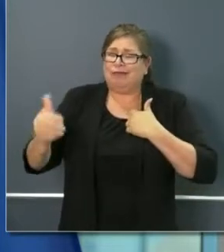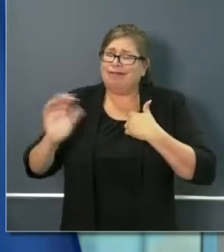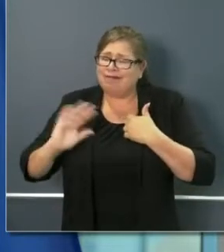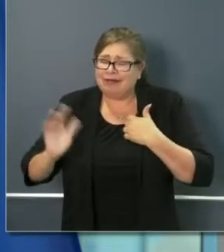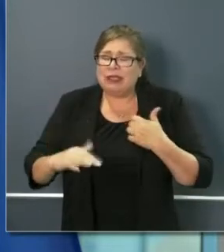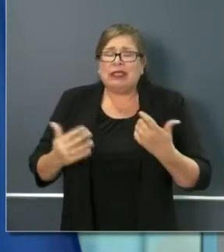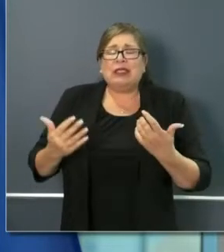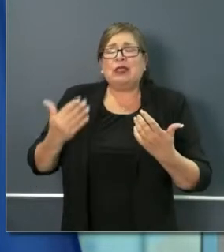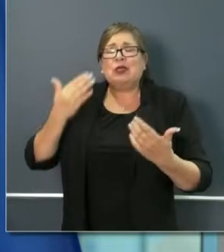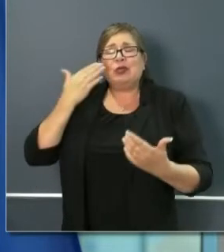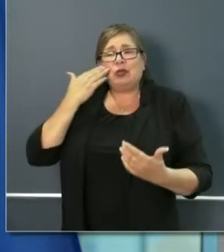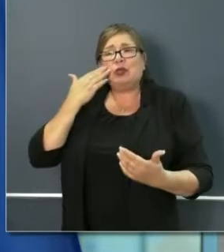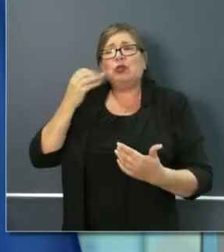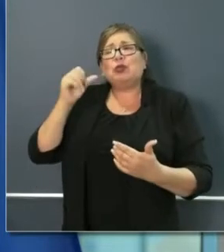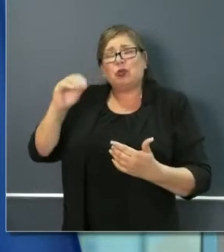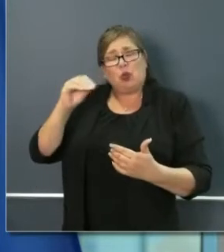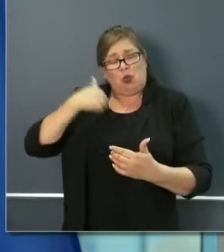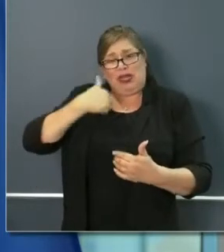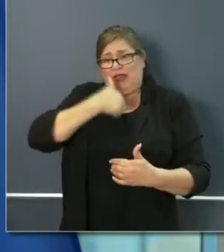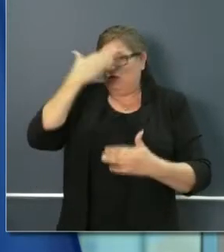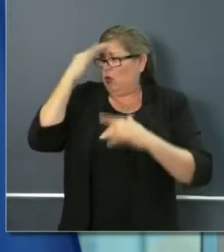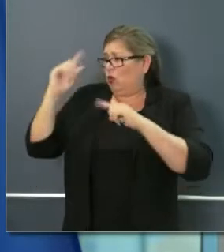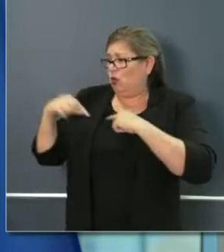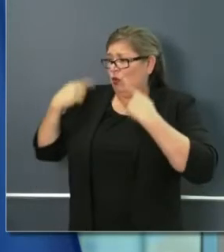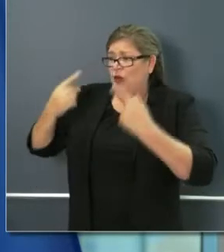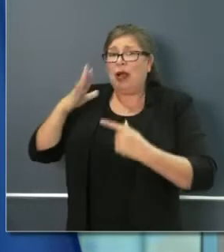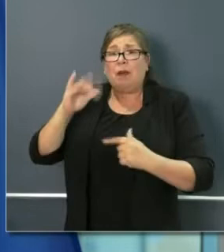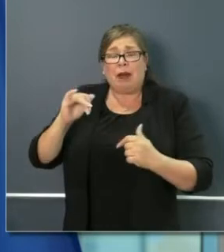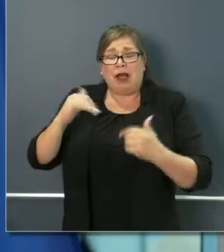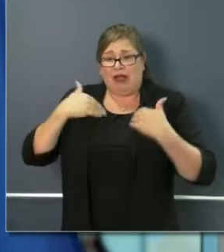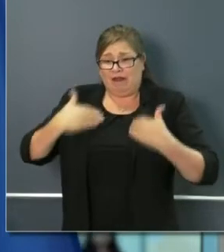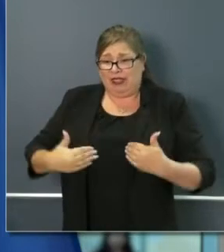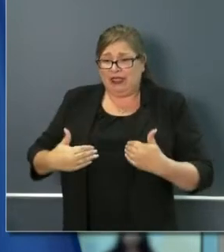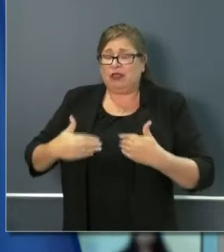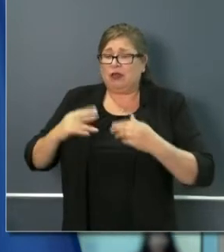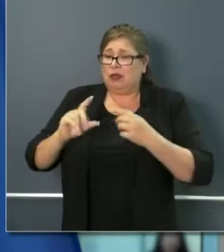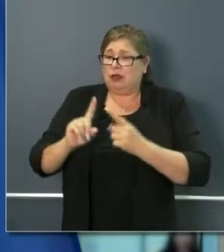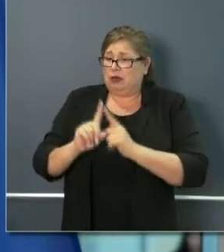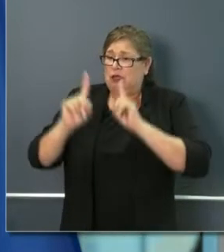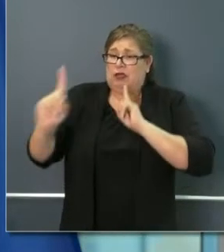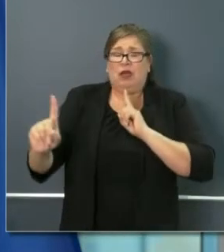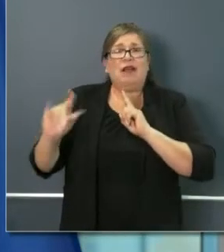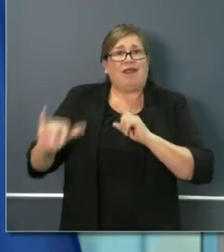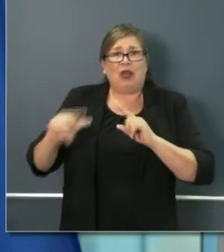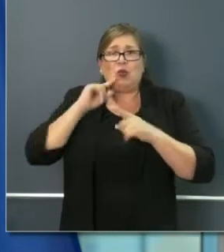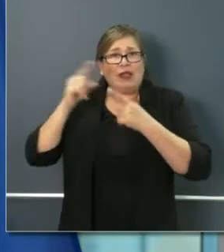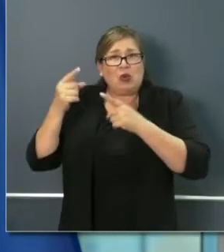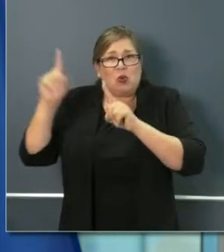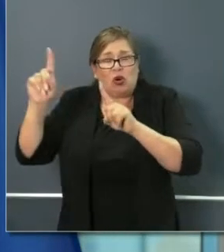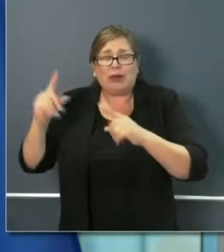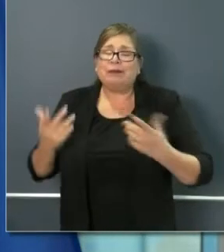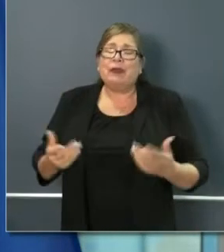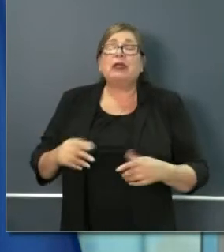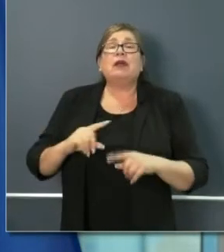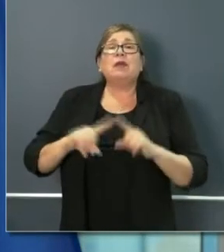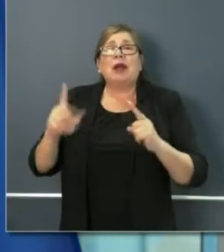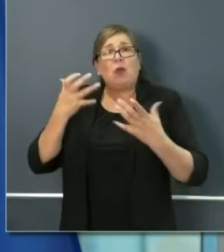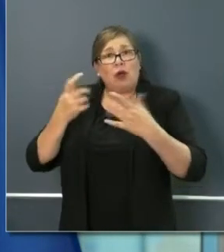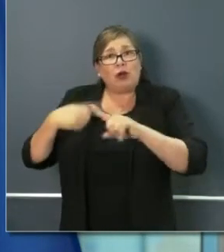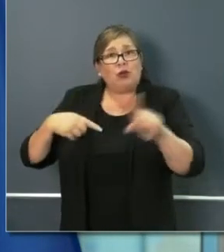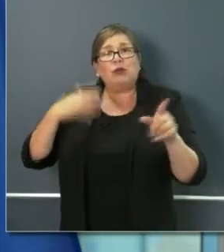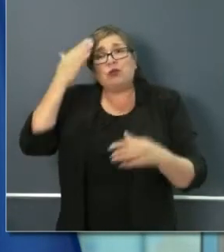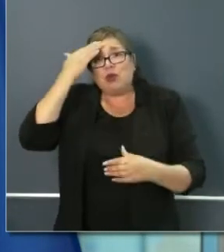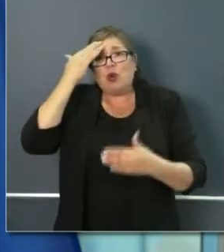the protocols that have worked so effectively so far here in the state of California. But know that we are looking to put out guidance on